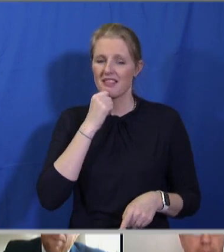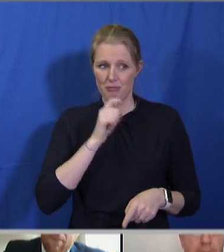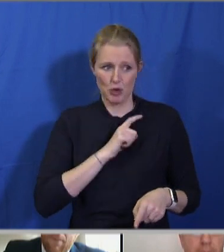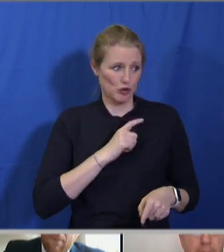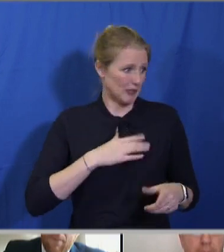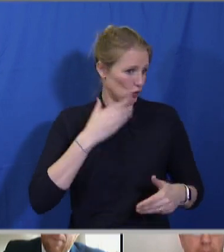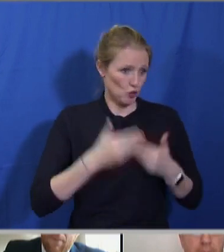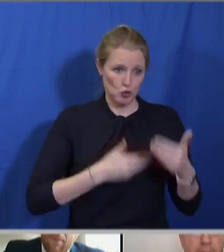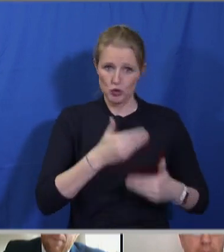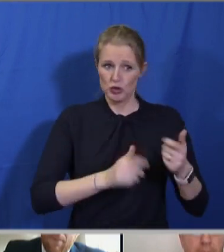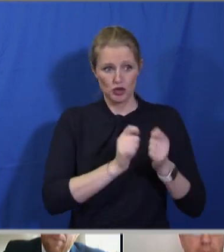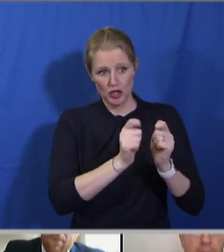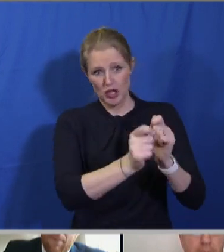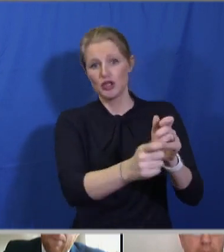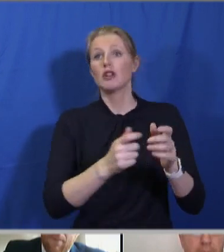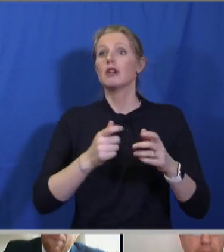forward in the reform of adult social care.